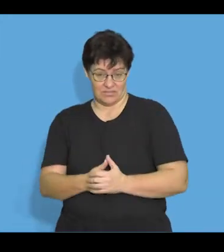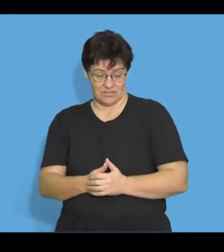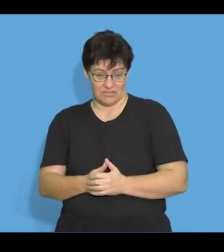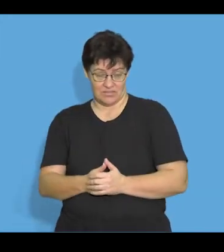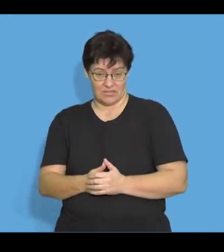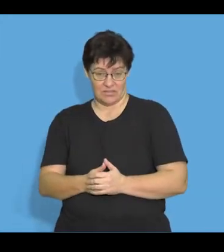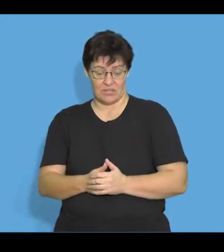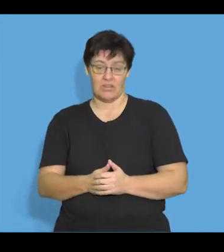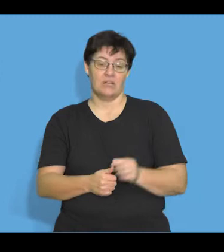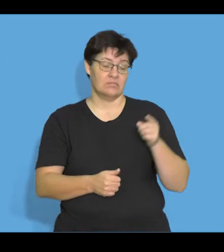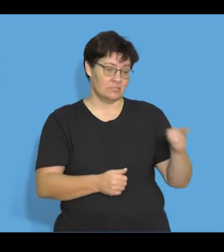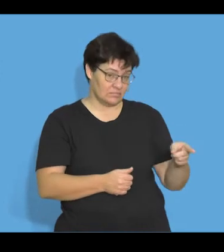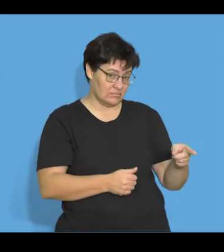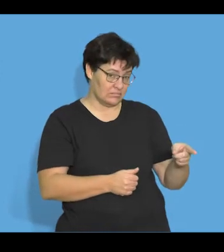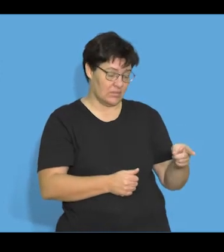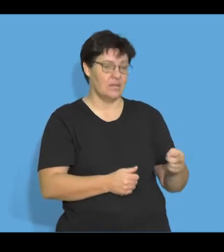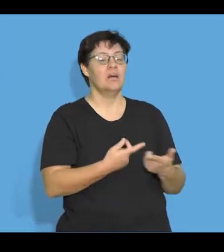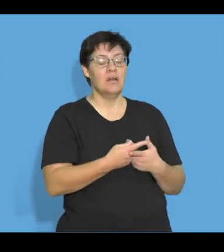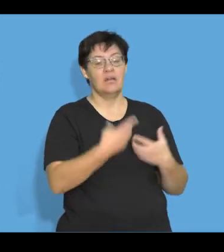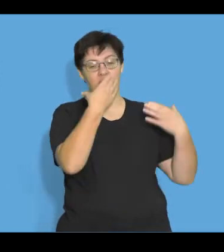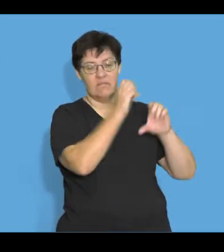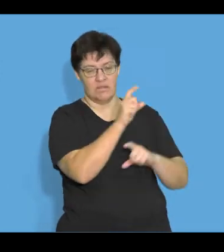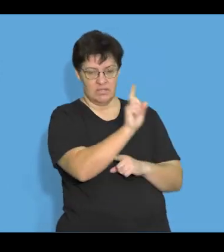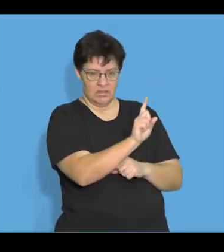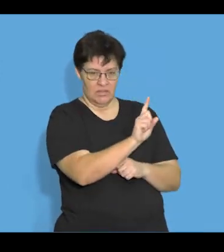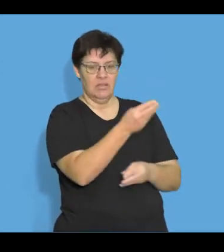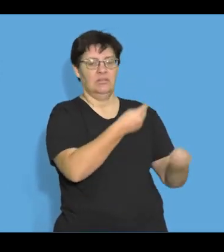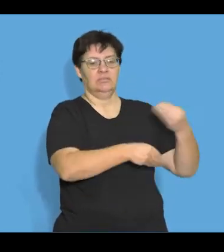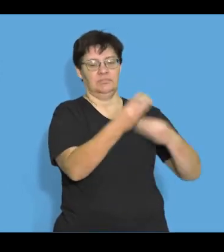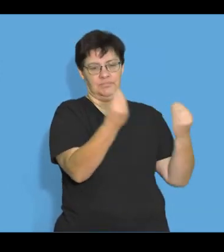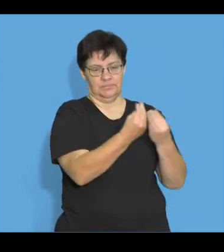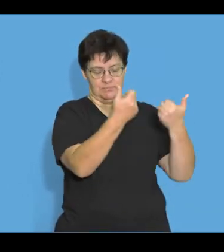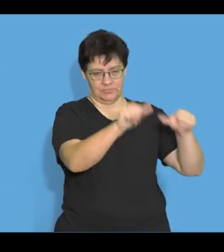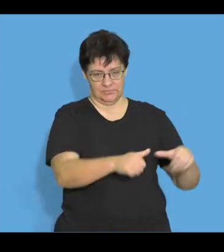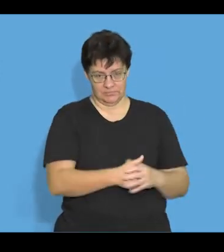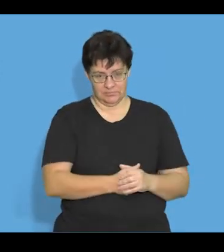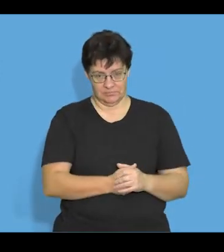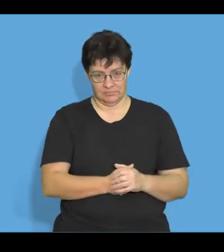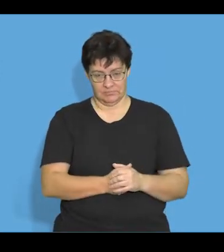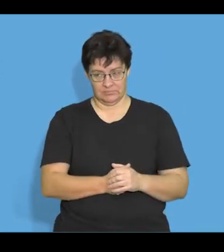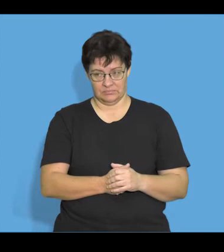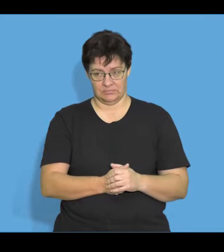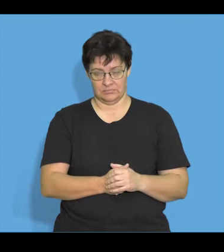when we're dealing with perpetual, the emphasis is on my trading stock account. Okay.